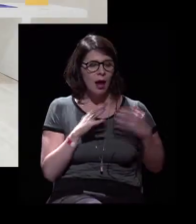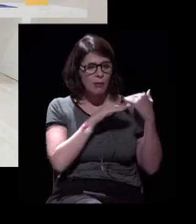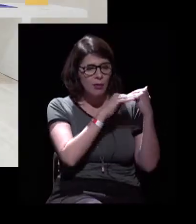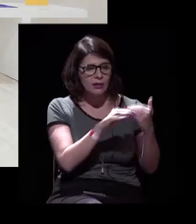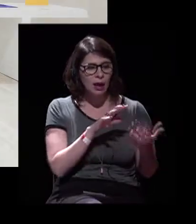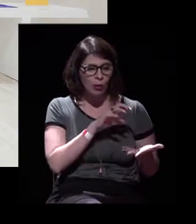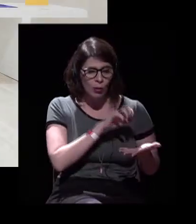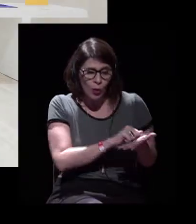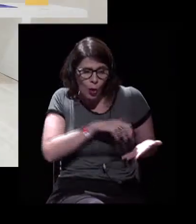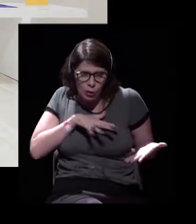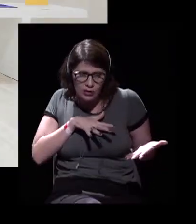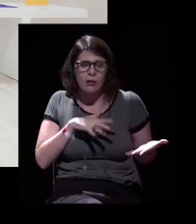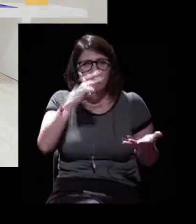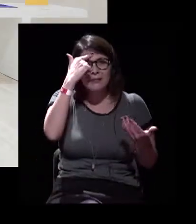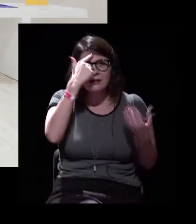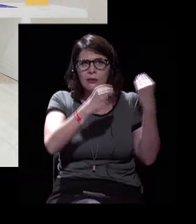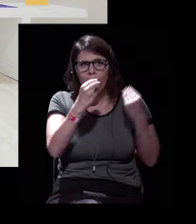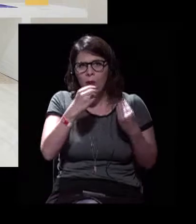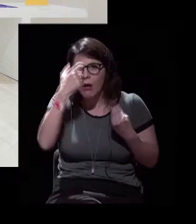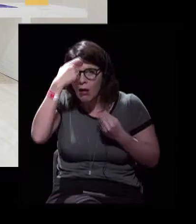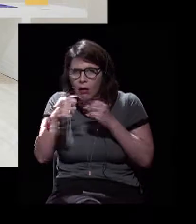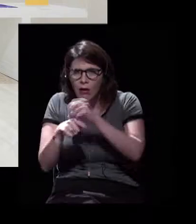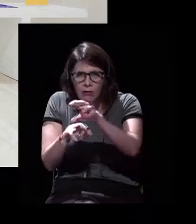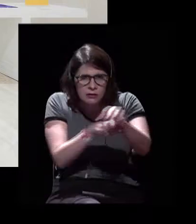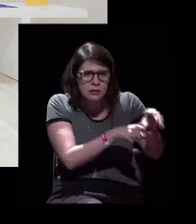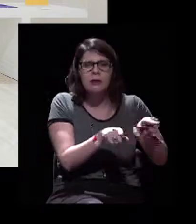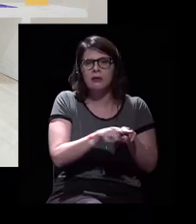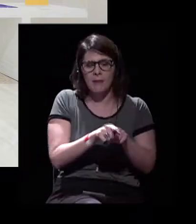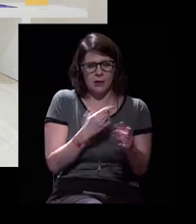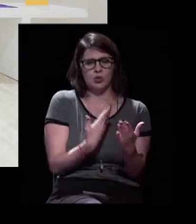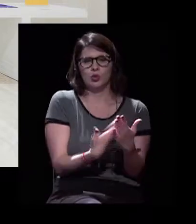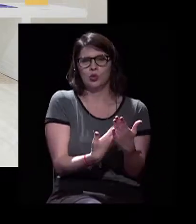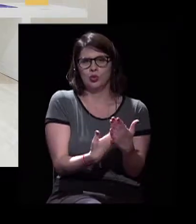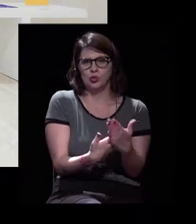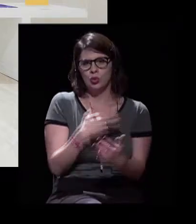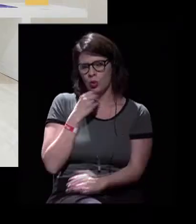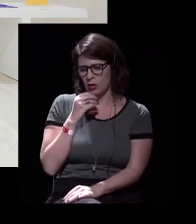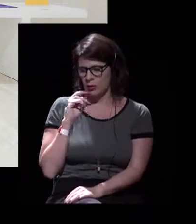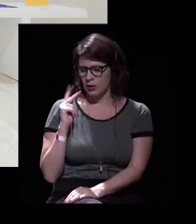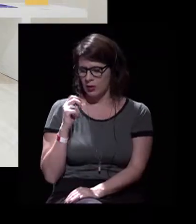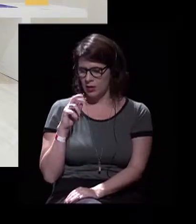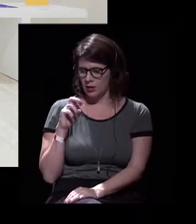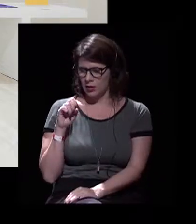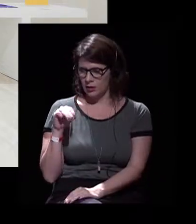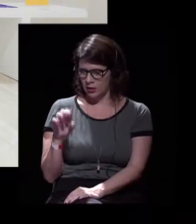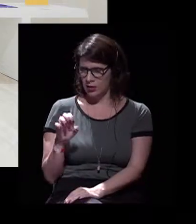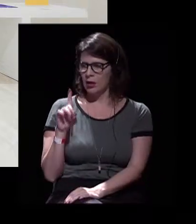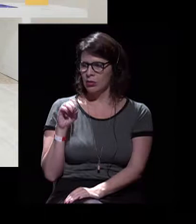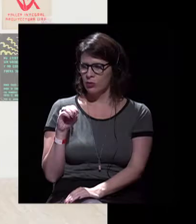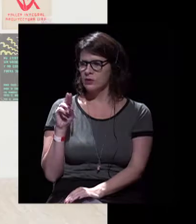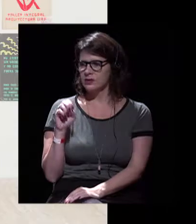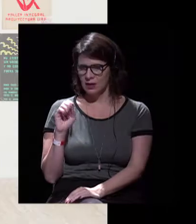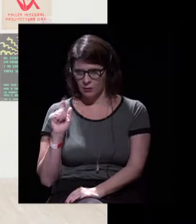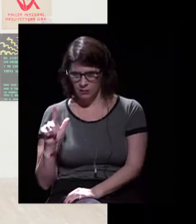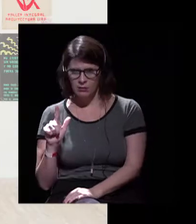deschooling. Enrique Dussels' philosophy of liberation from 1977 is an important precedent, specifically in terms of